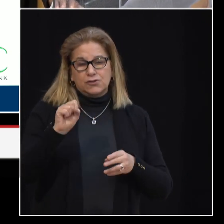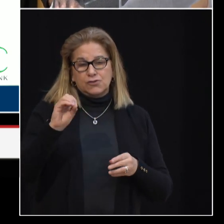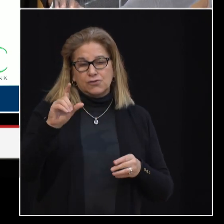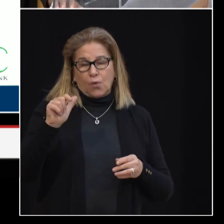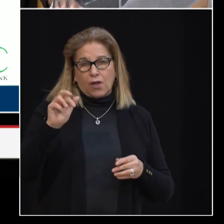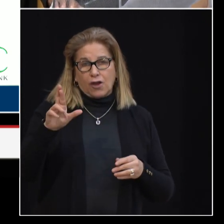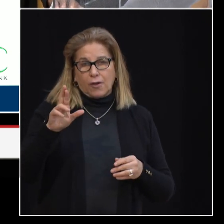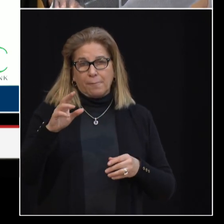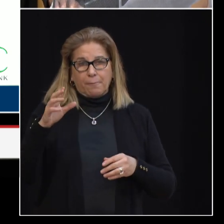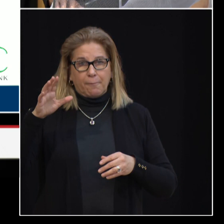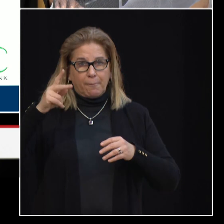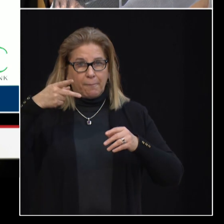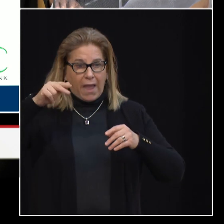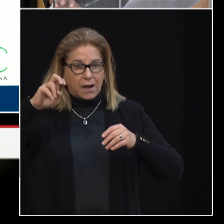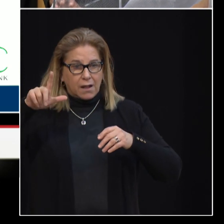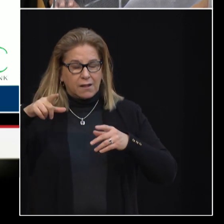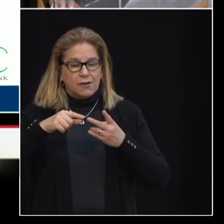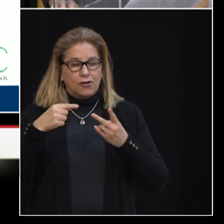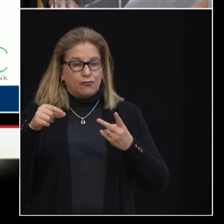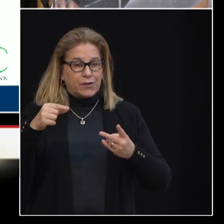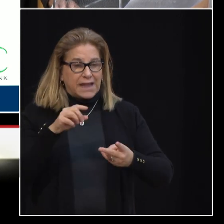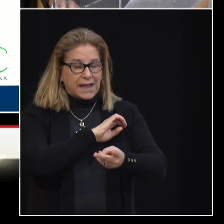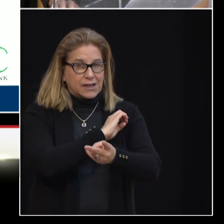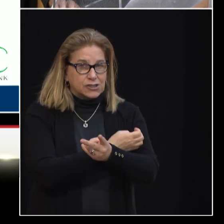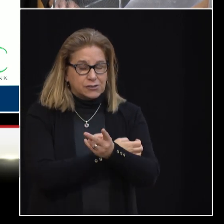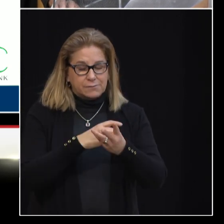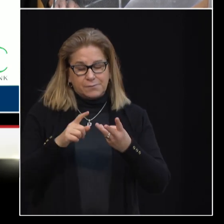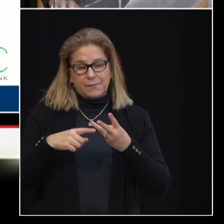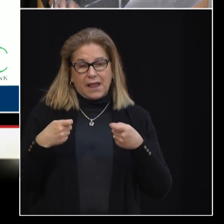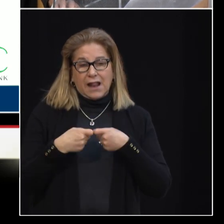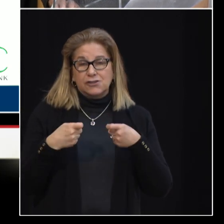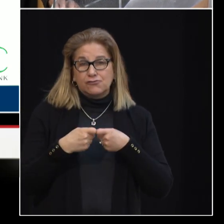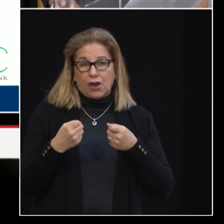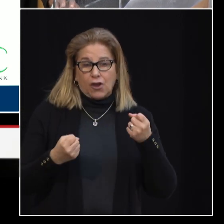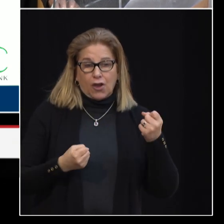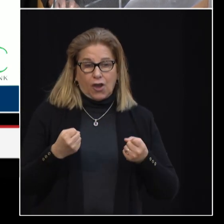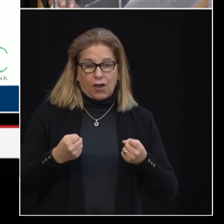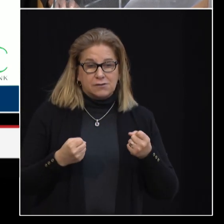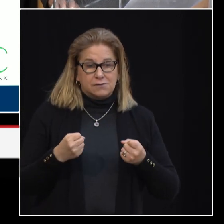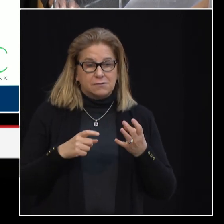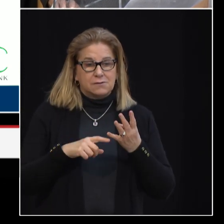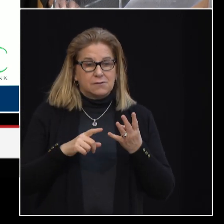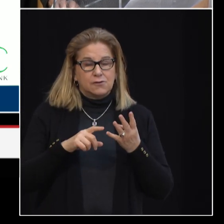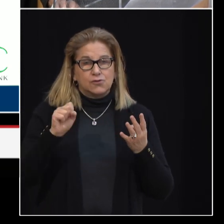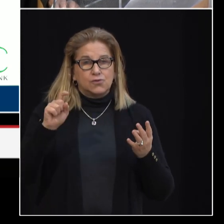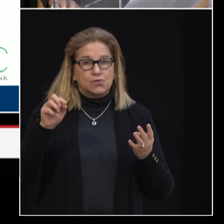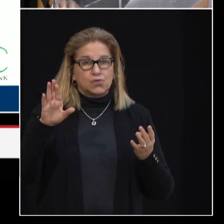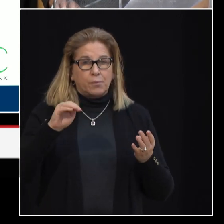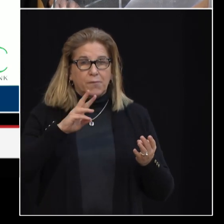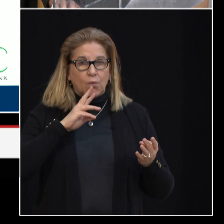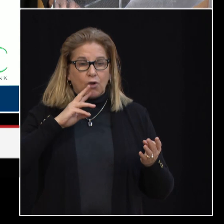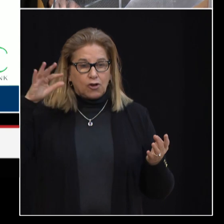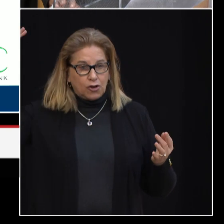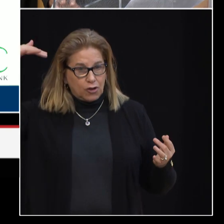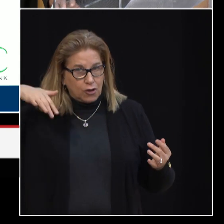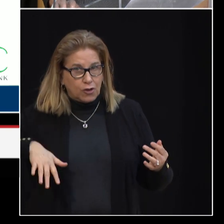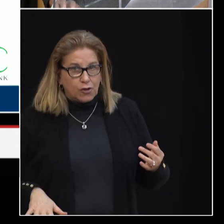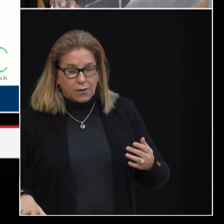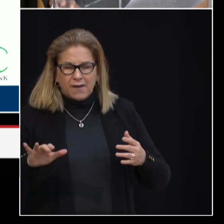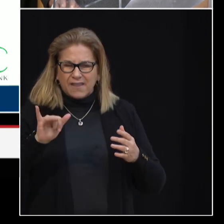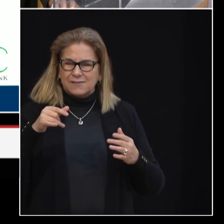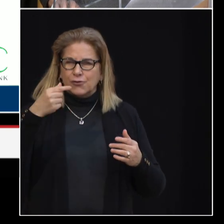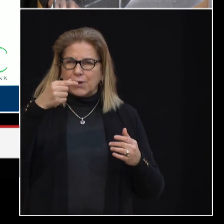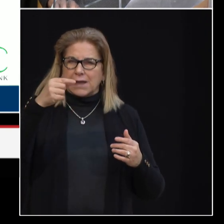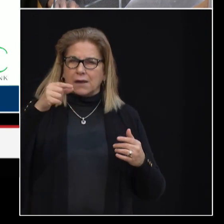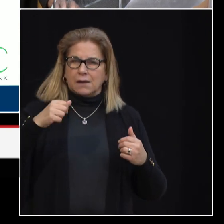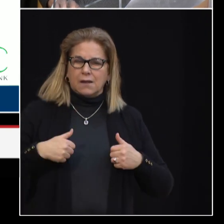vehicle or charging infrastructure, stormwater abatements, do not wait to reach out to us. Please reach